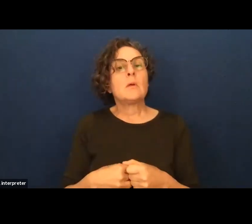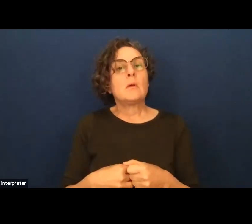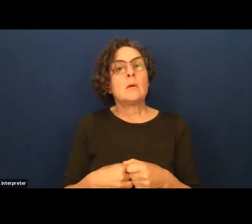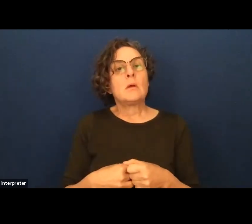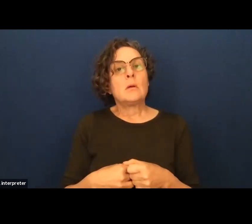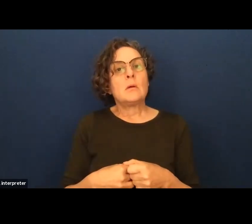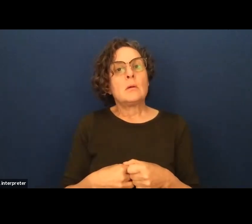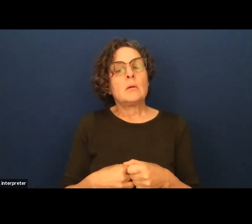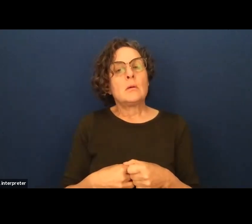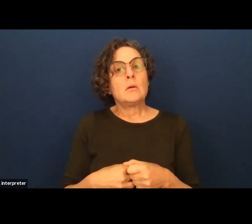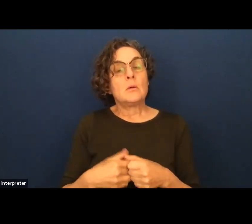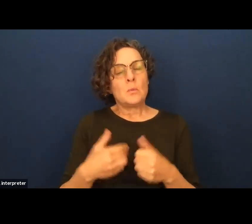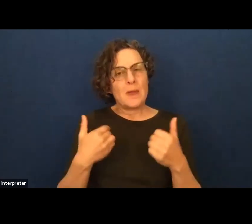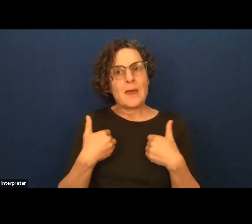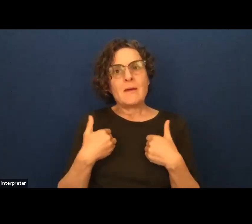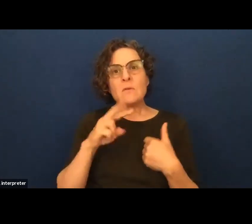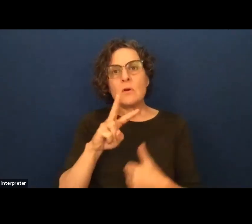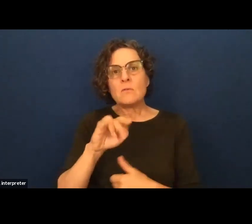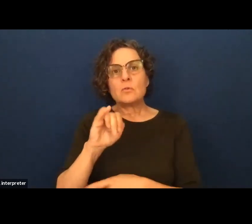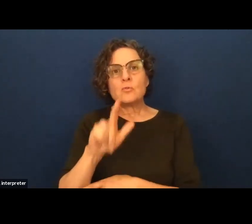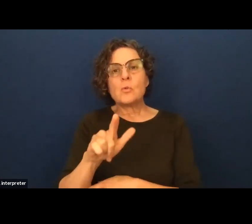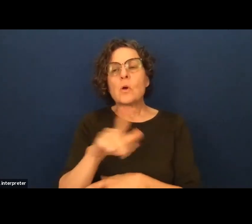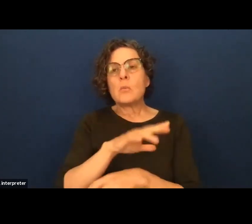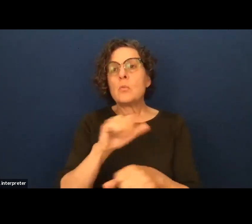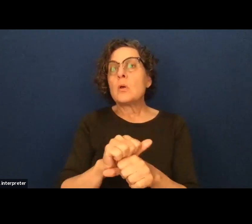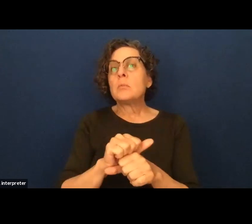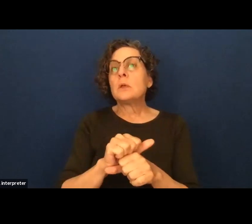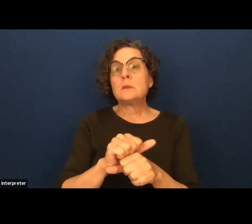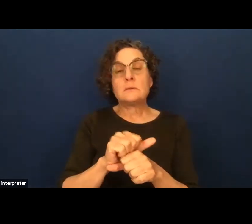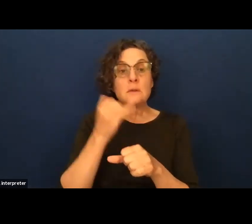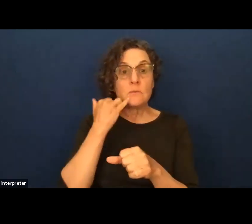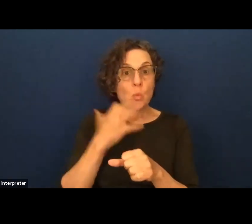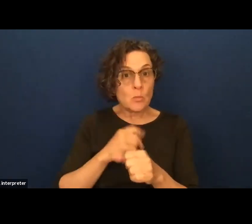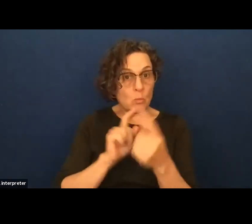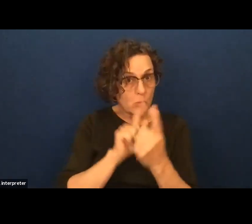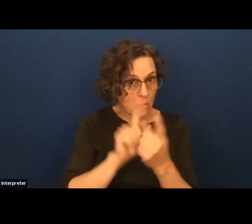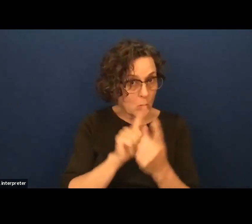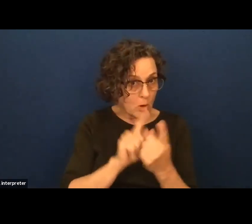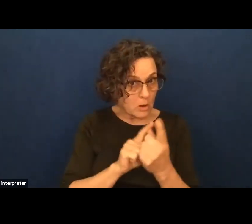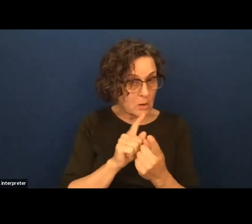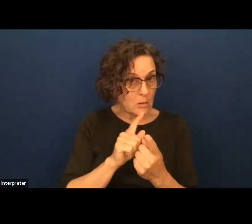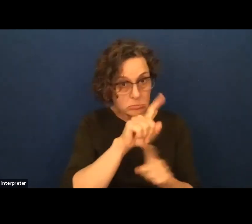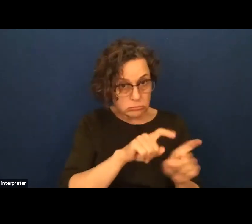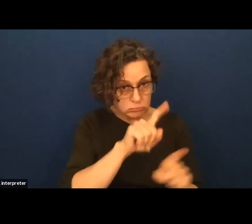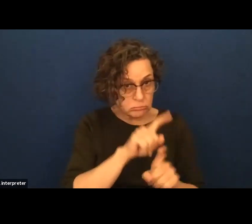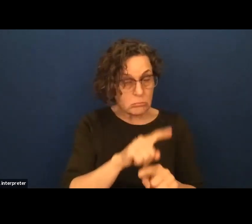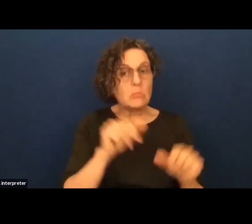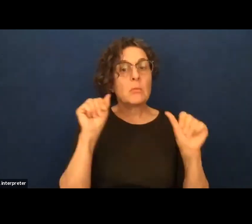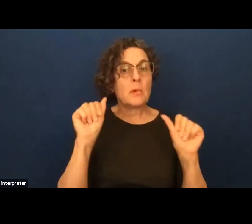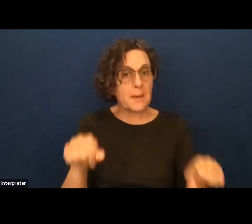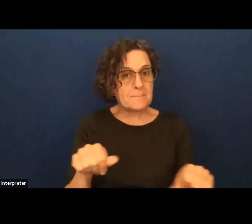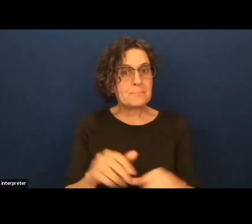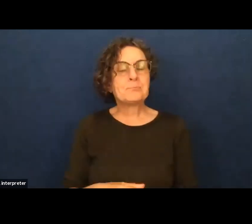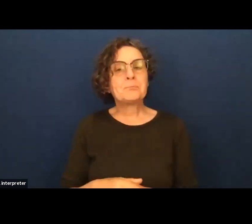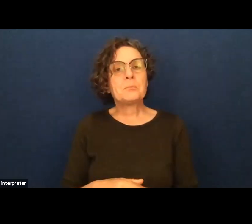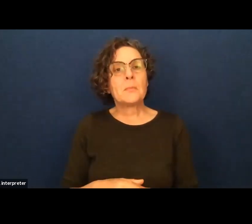have virtual appointments available if you want to do a one-on-one virtual appointment. And